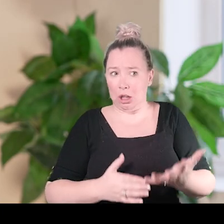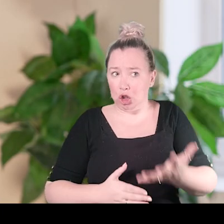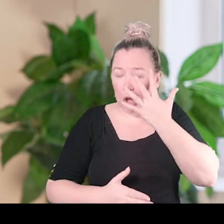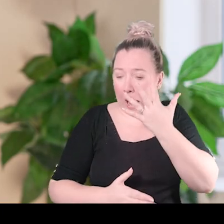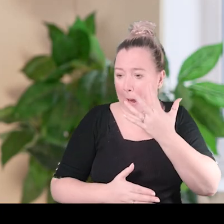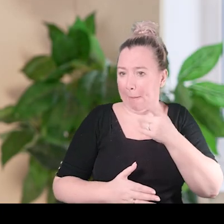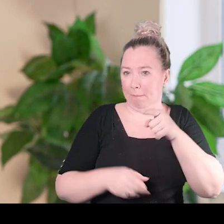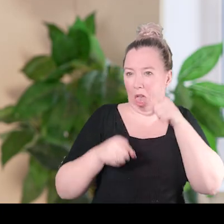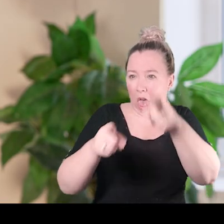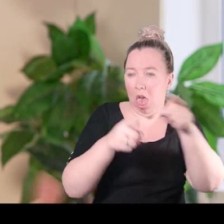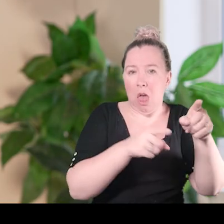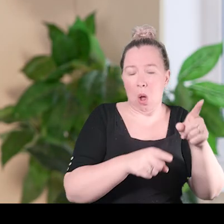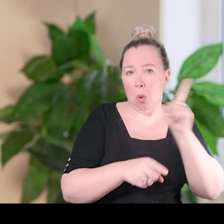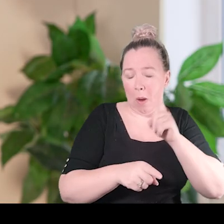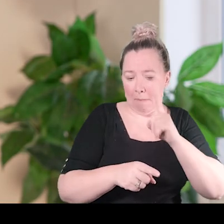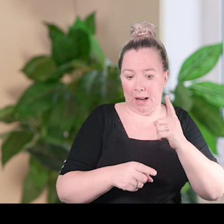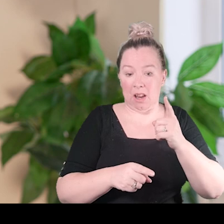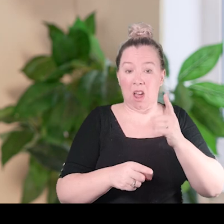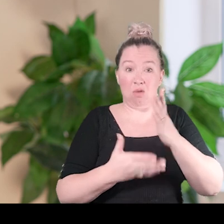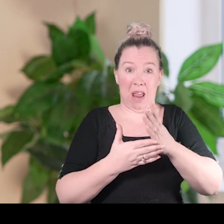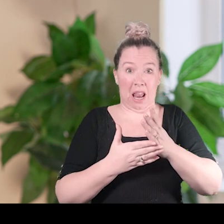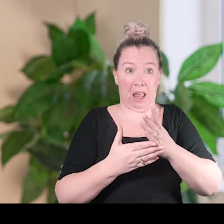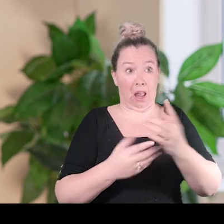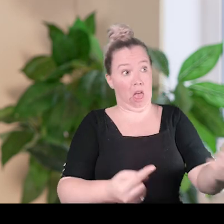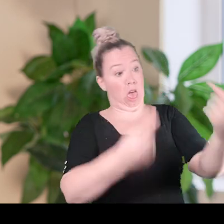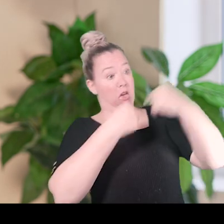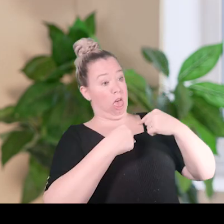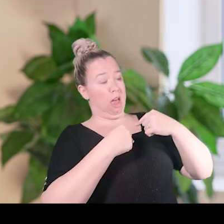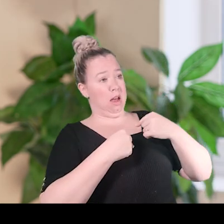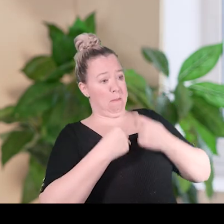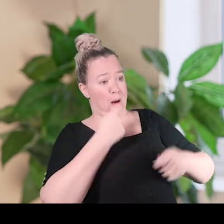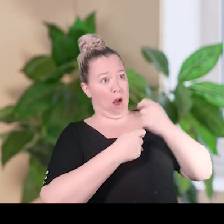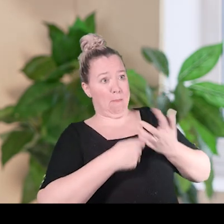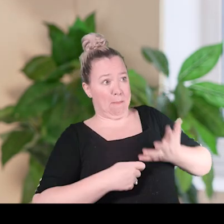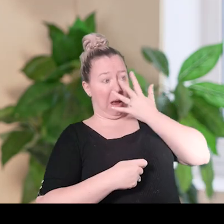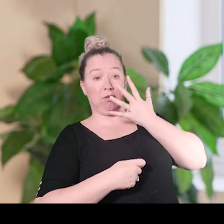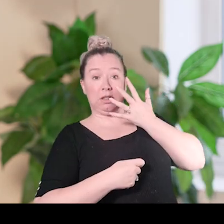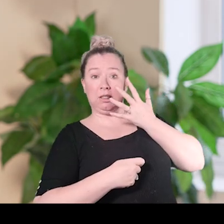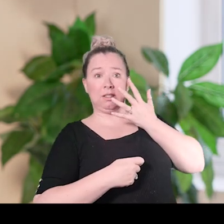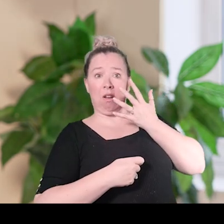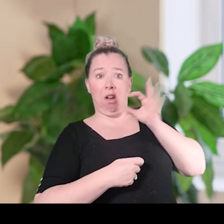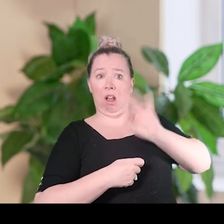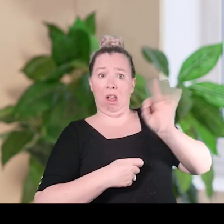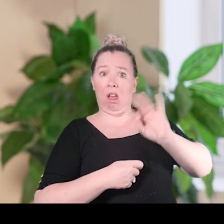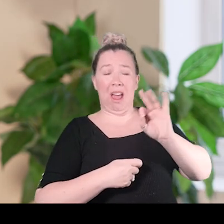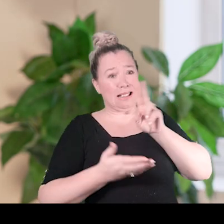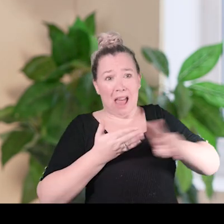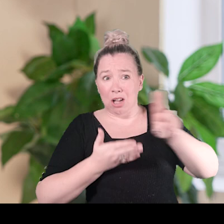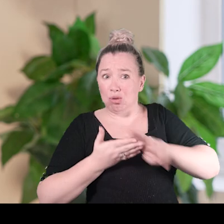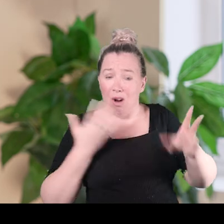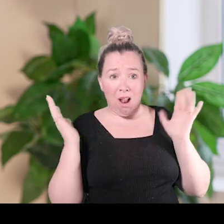or embarrassment for women, put on to women, I think, more so than what it actually is. It's something very